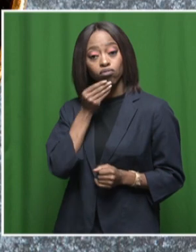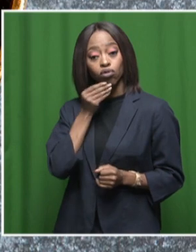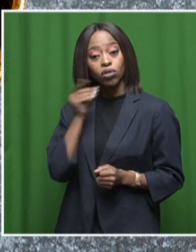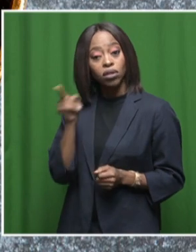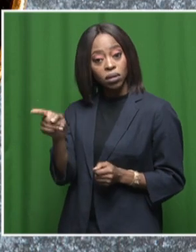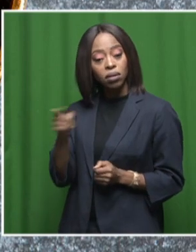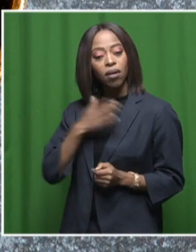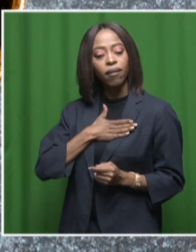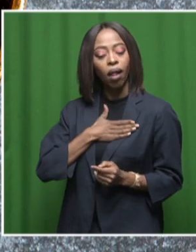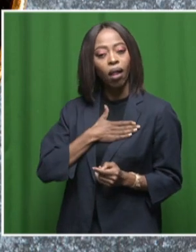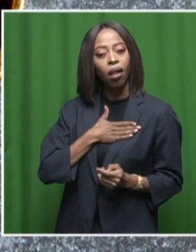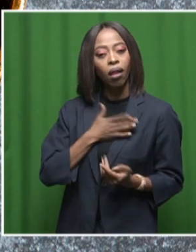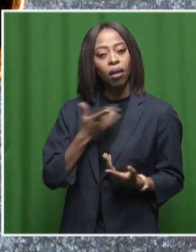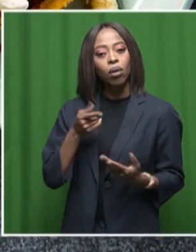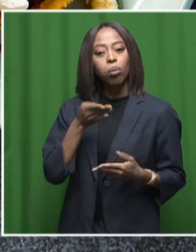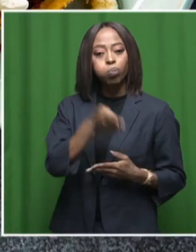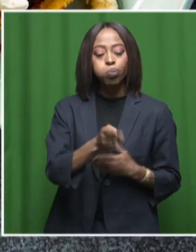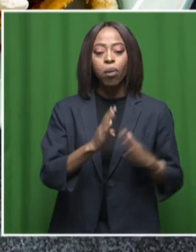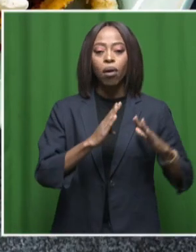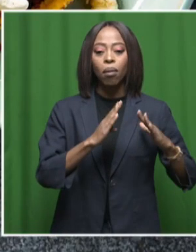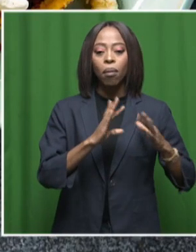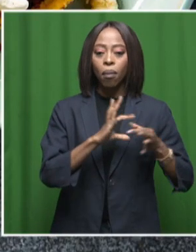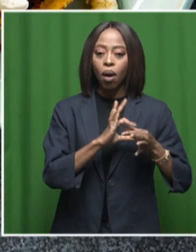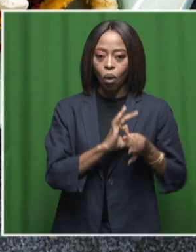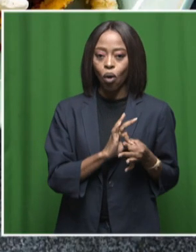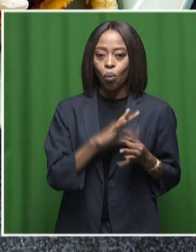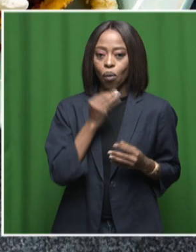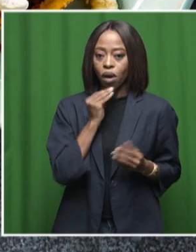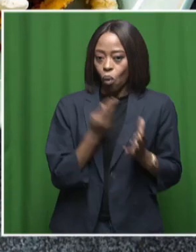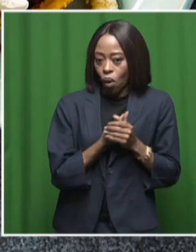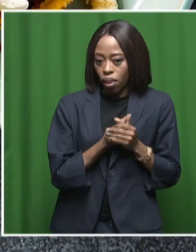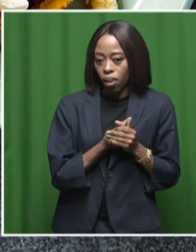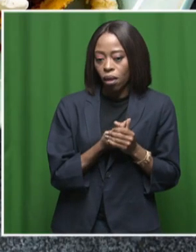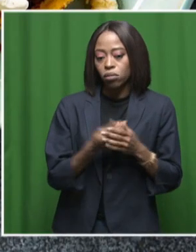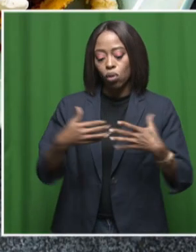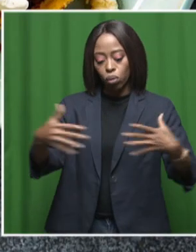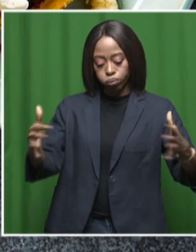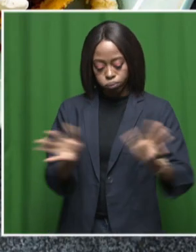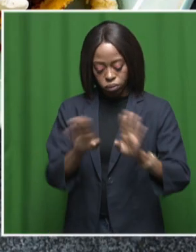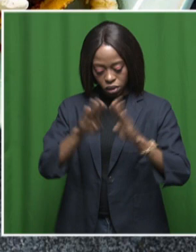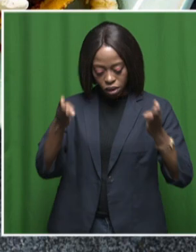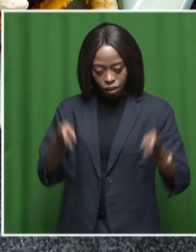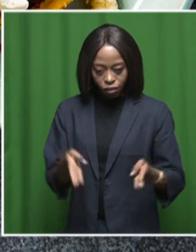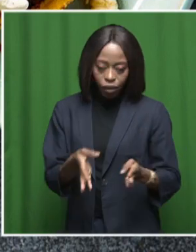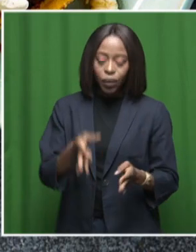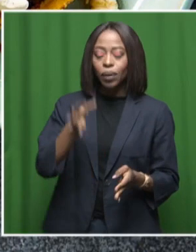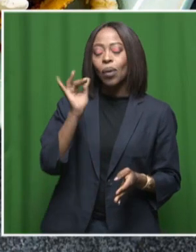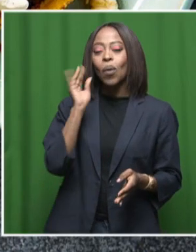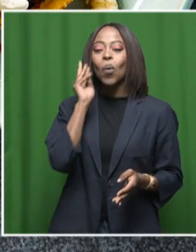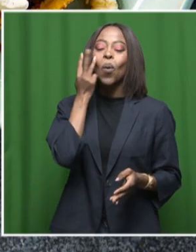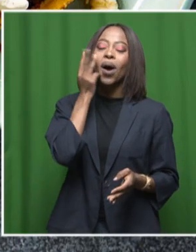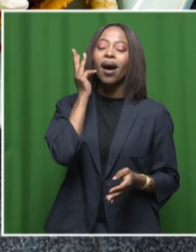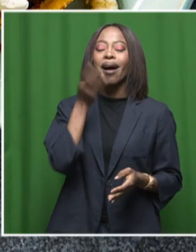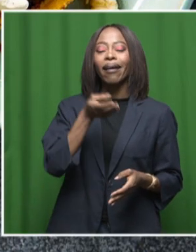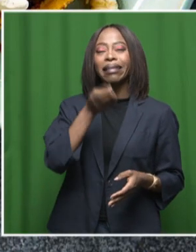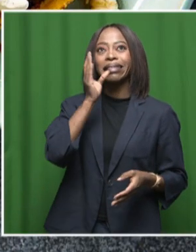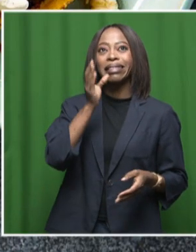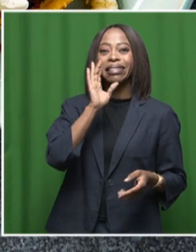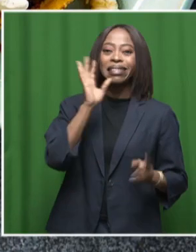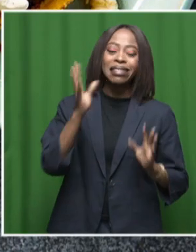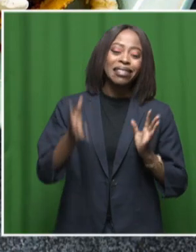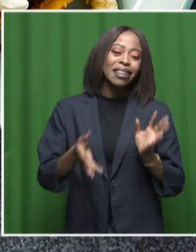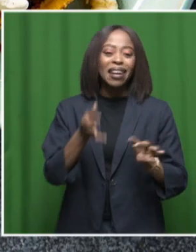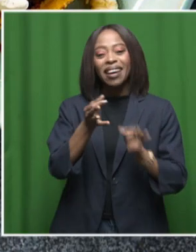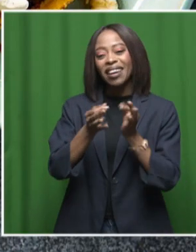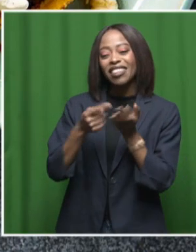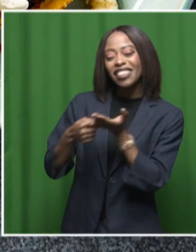Union, it feels like you are at my house eating with me. We're sitting around the table, we're drinking lots of wine, everybody's fighting about